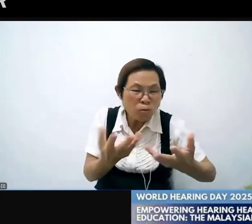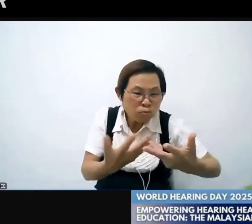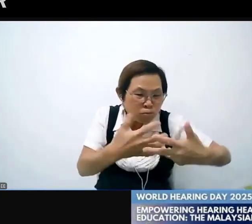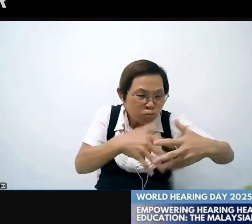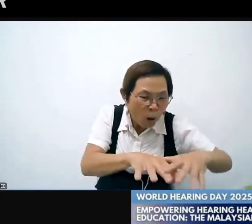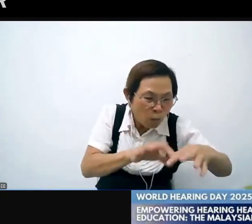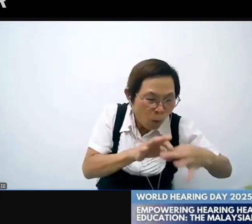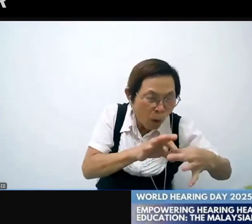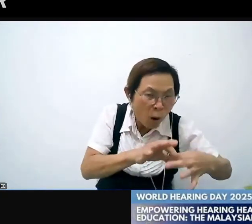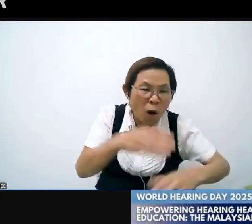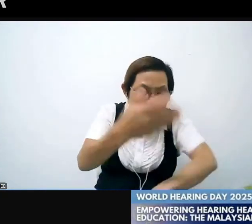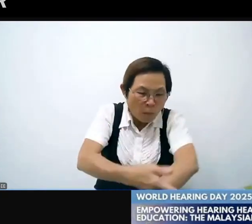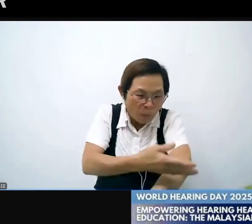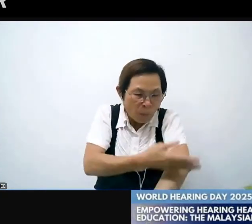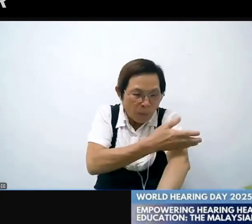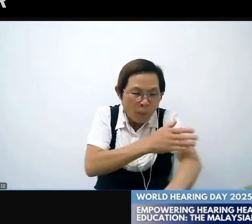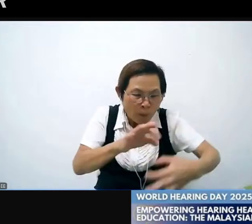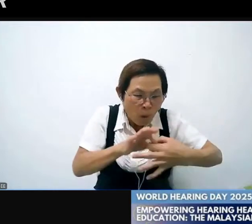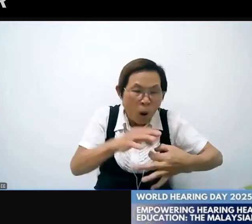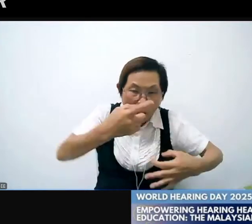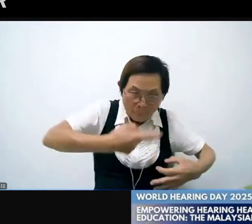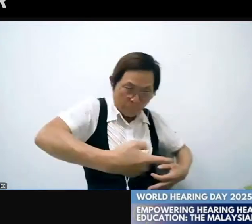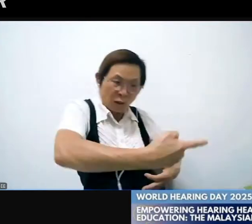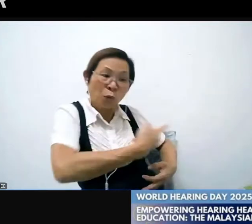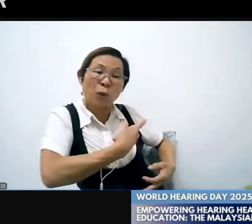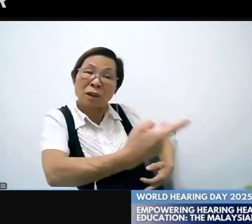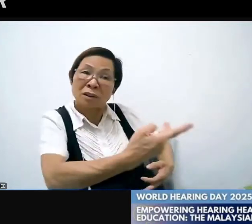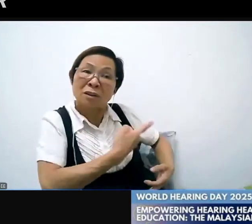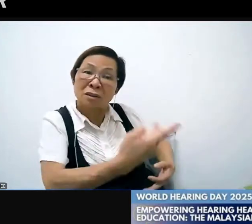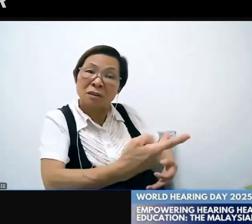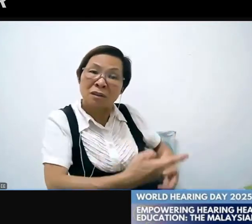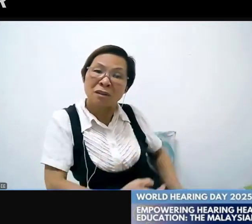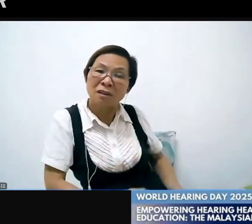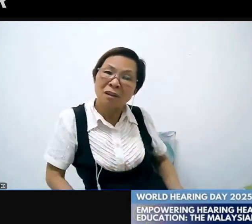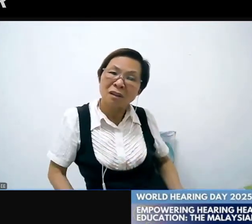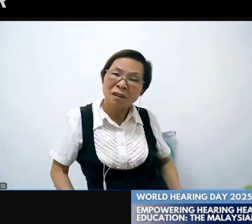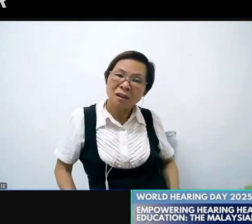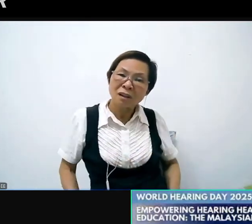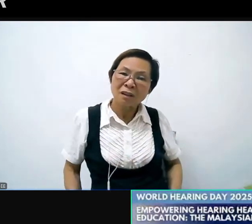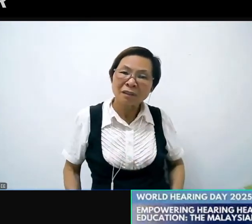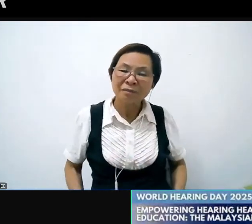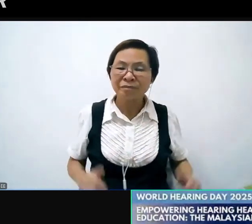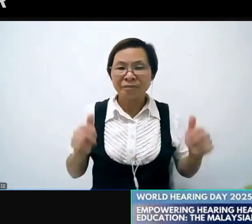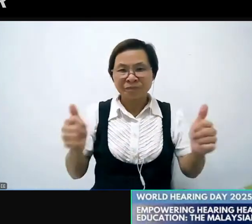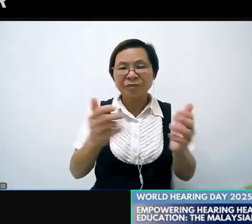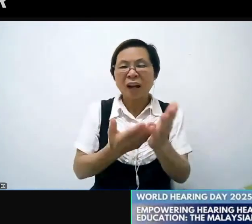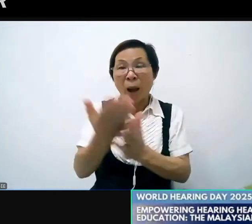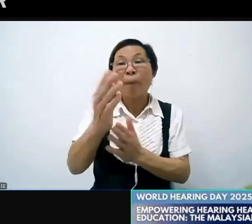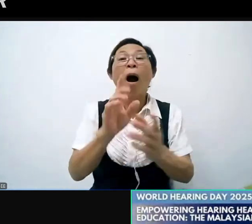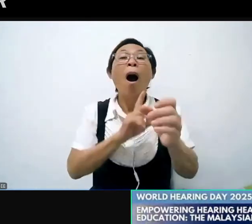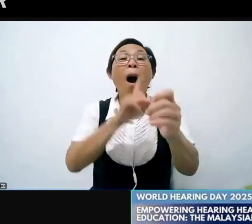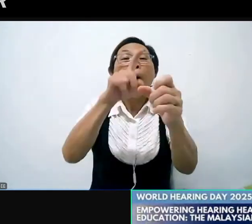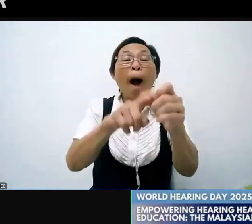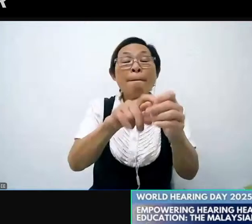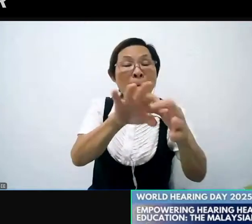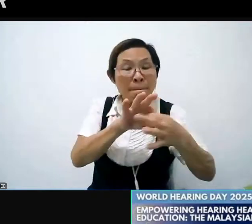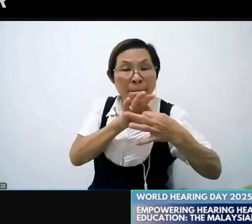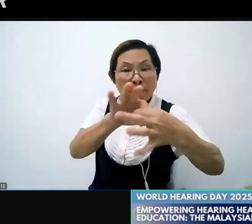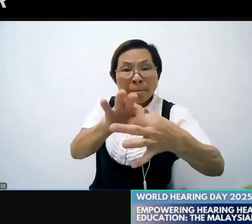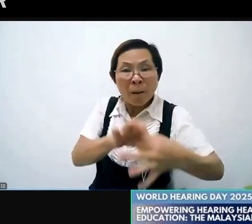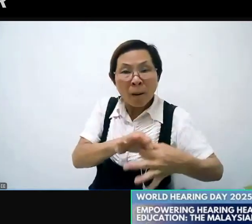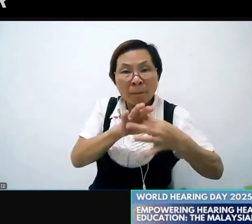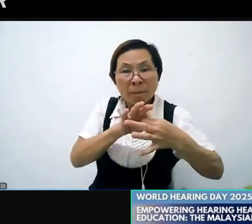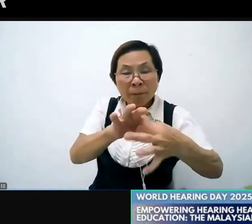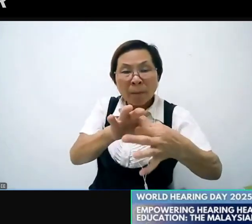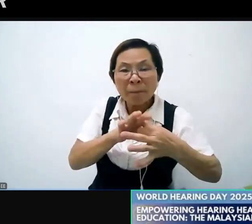to enhance the collaboration between us? Fatihah? Right, about the collaboration between agency